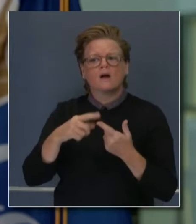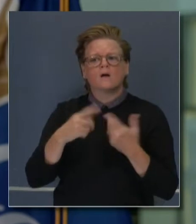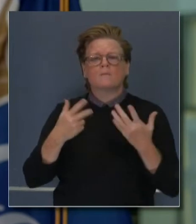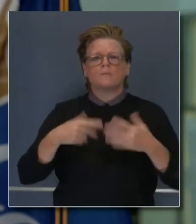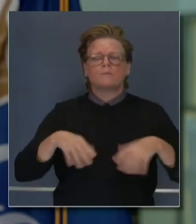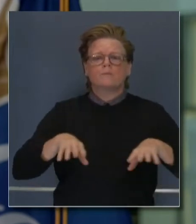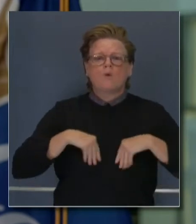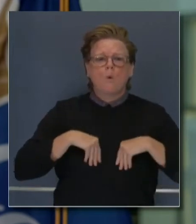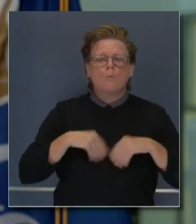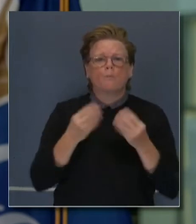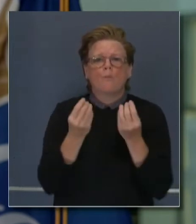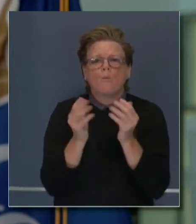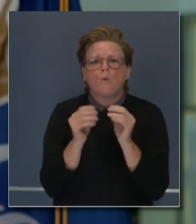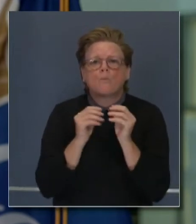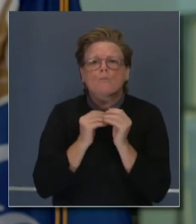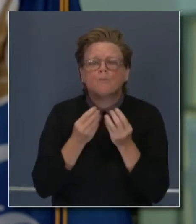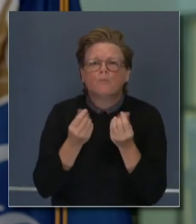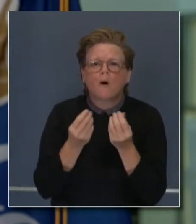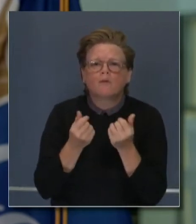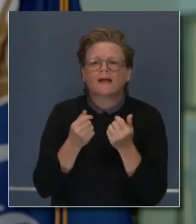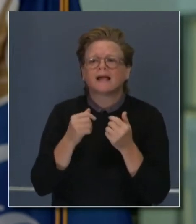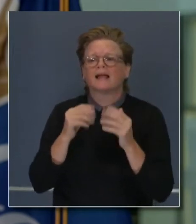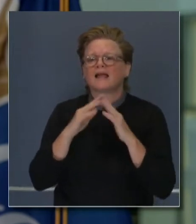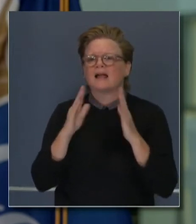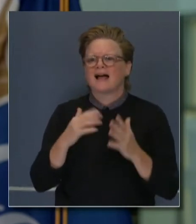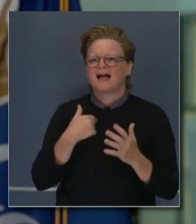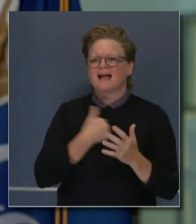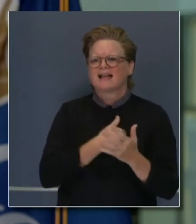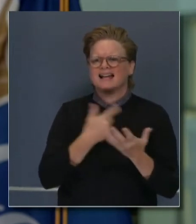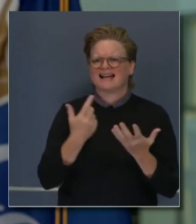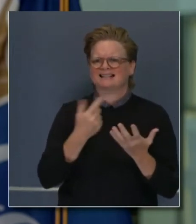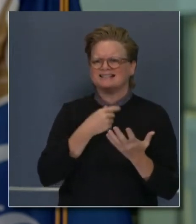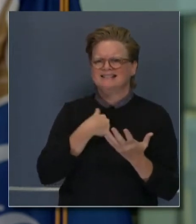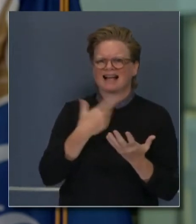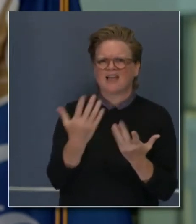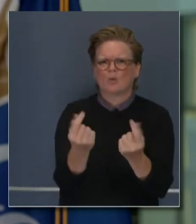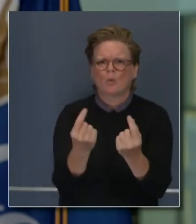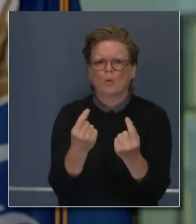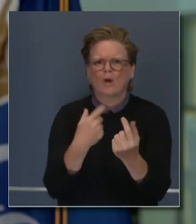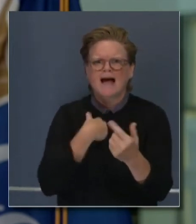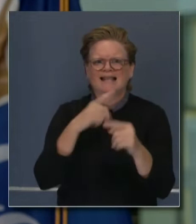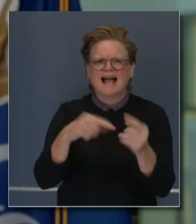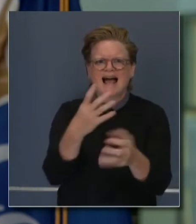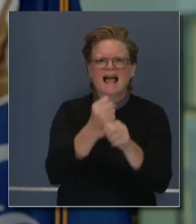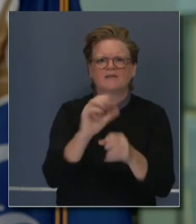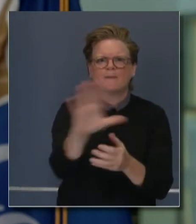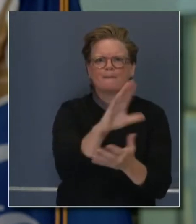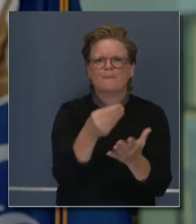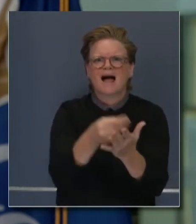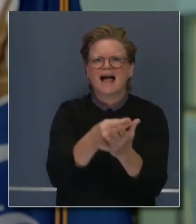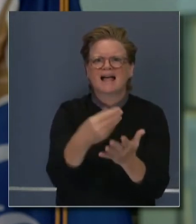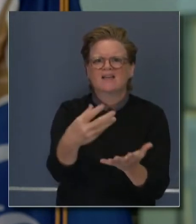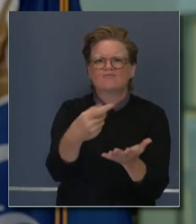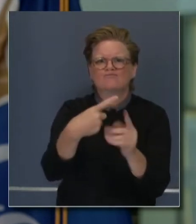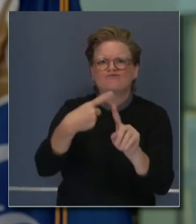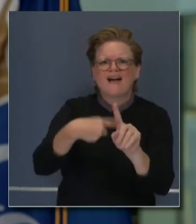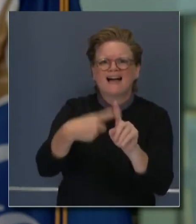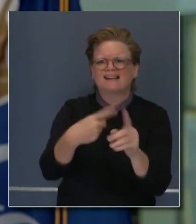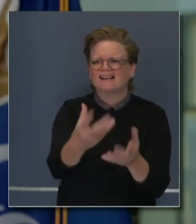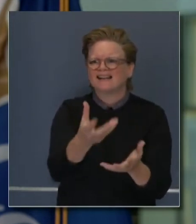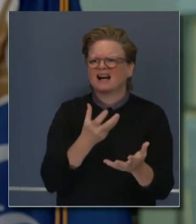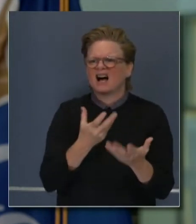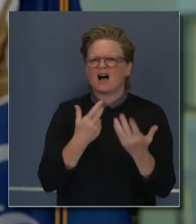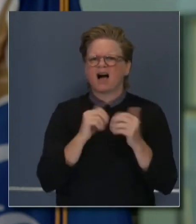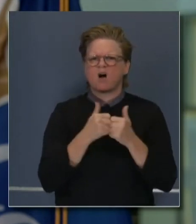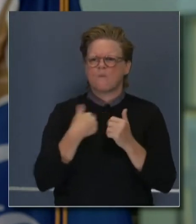their mortgages if they don't collect any rents, issues related to your credit rating if you're not